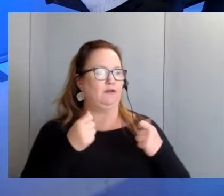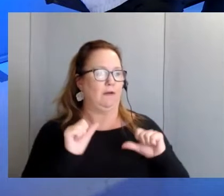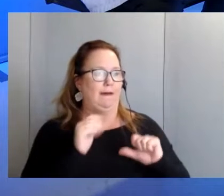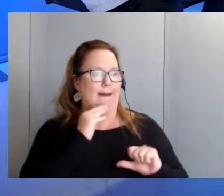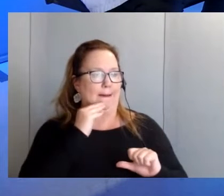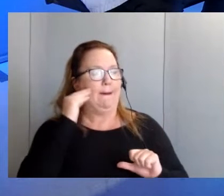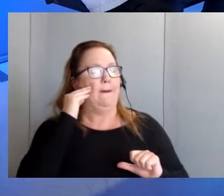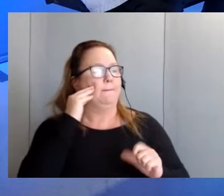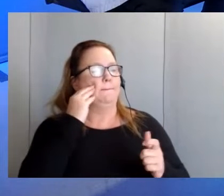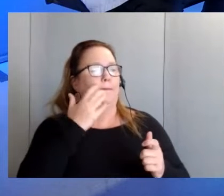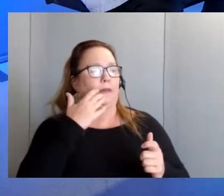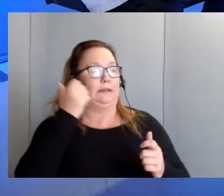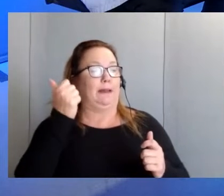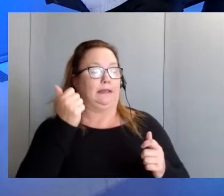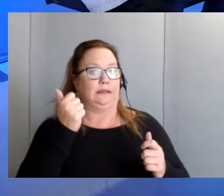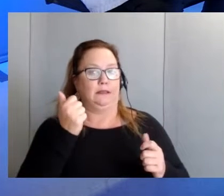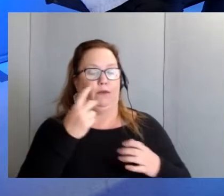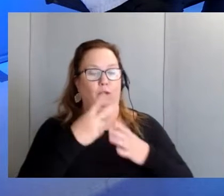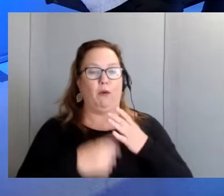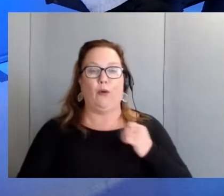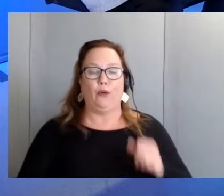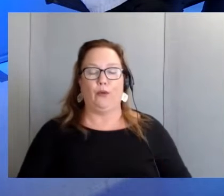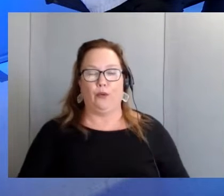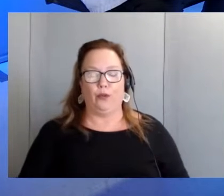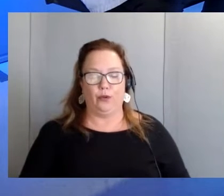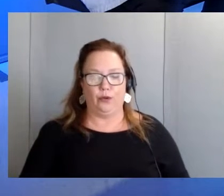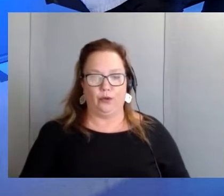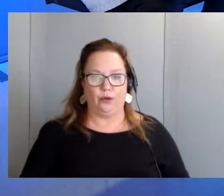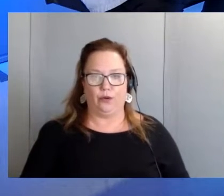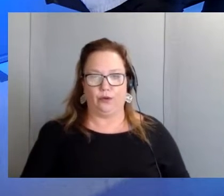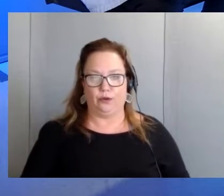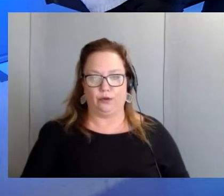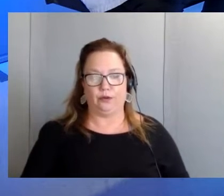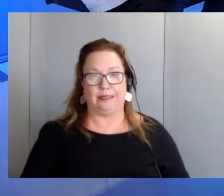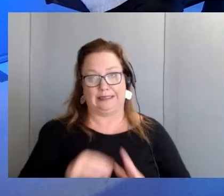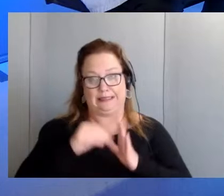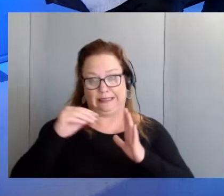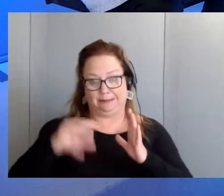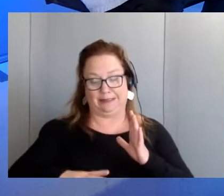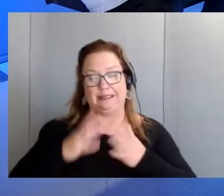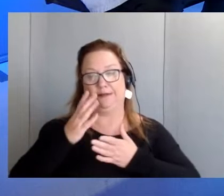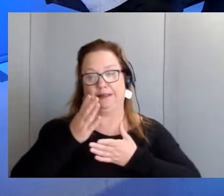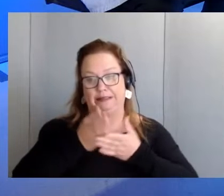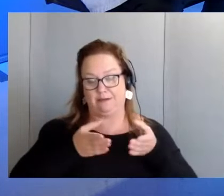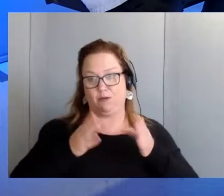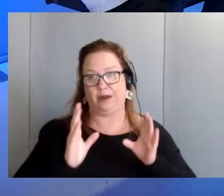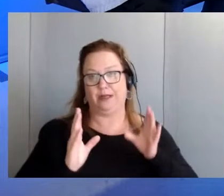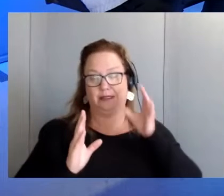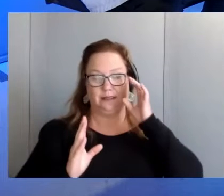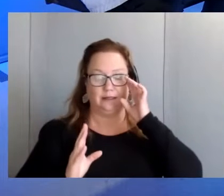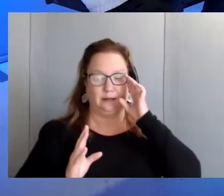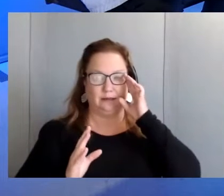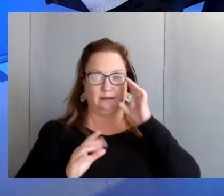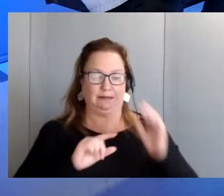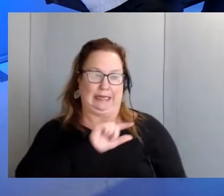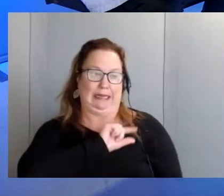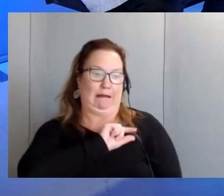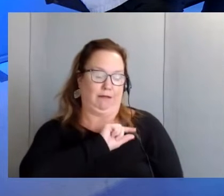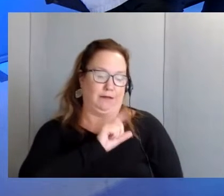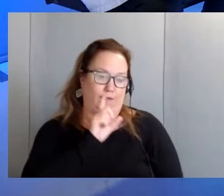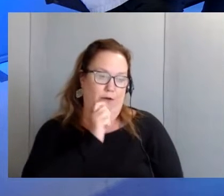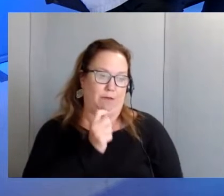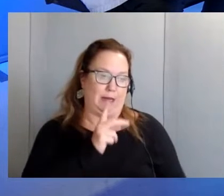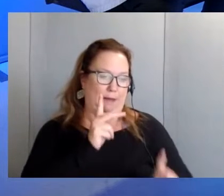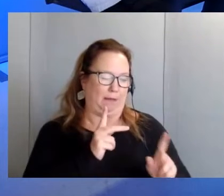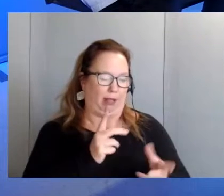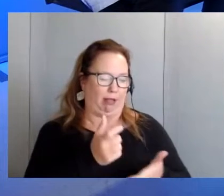what's best for both? I want to know that. It's expensive in some ways, and it's guilt for many people. Can you just help